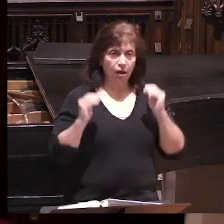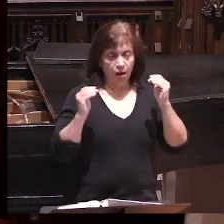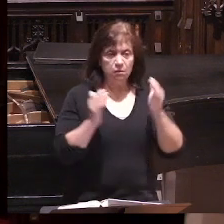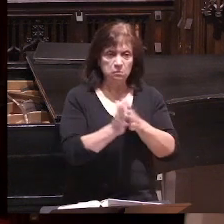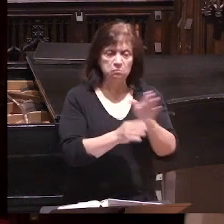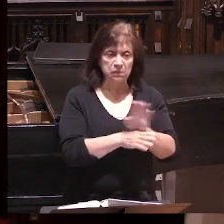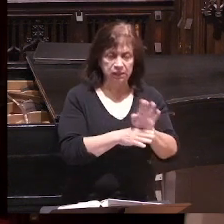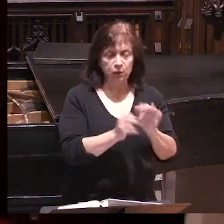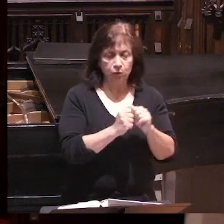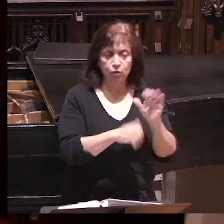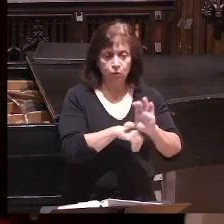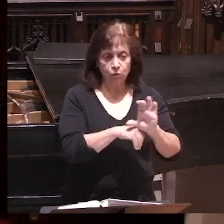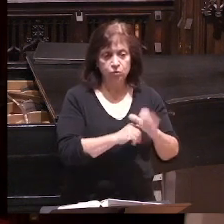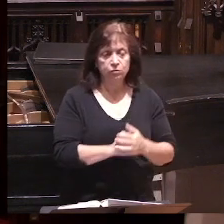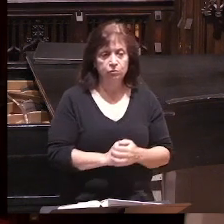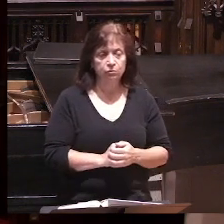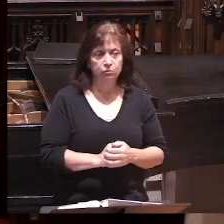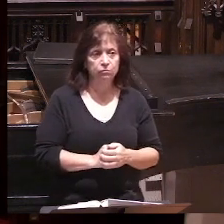has been.